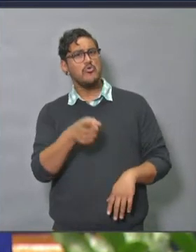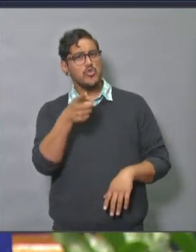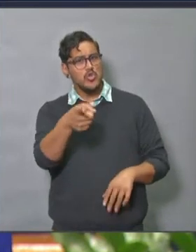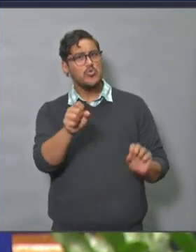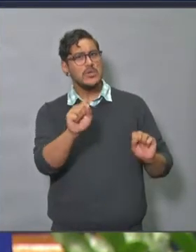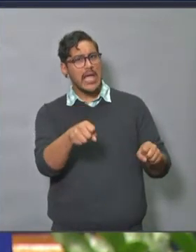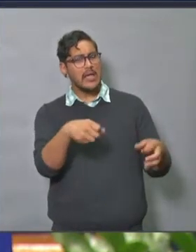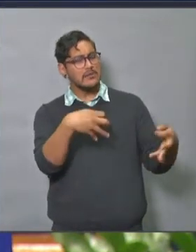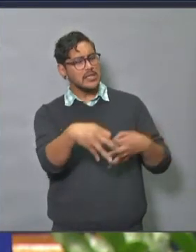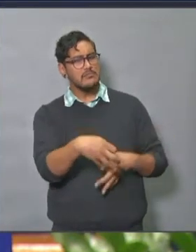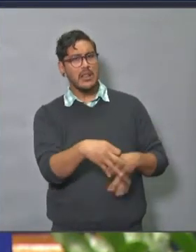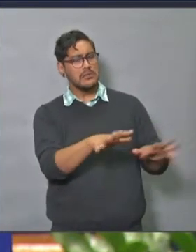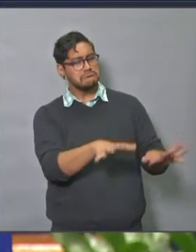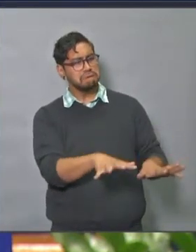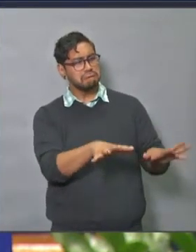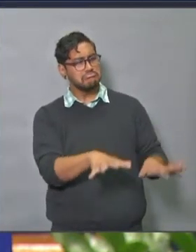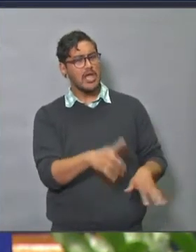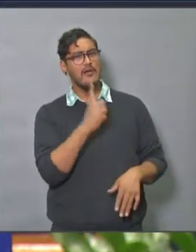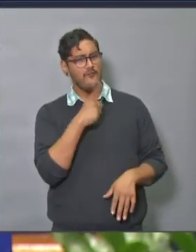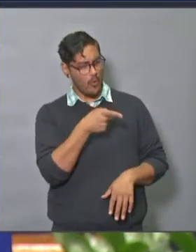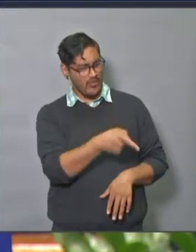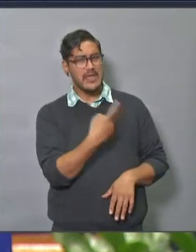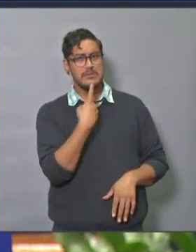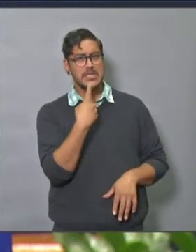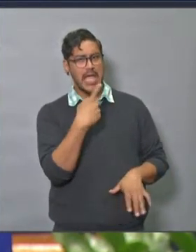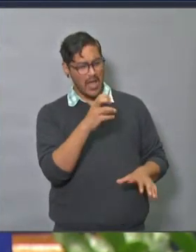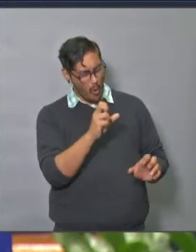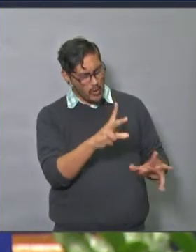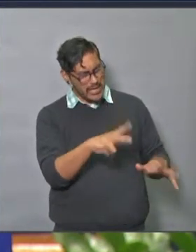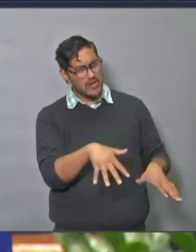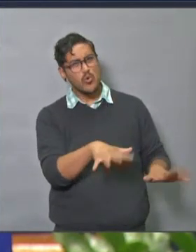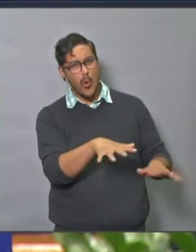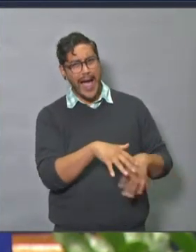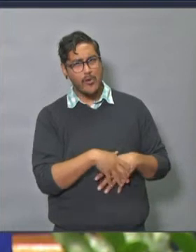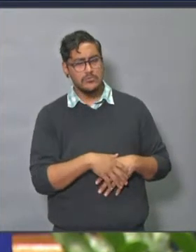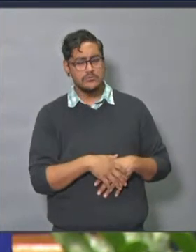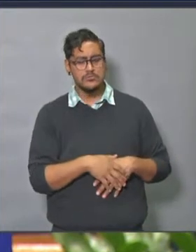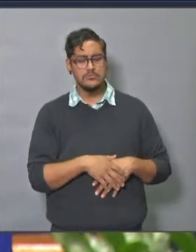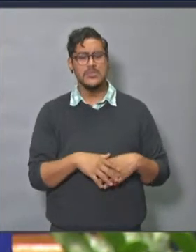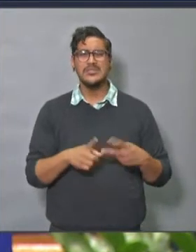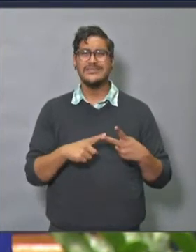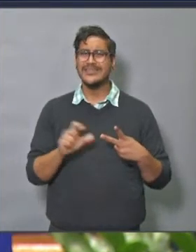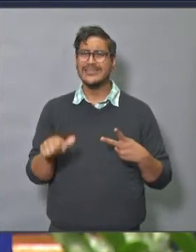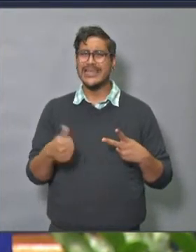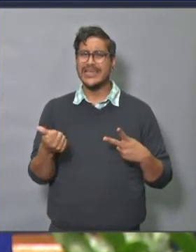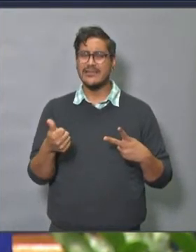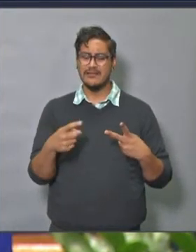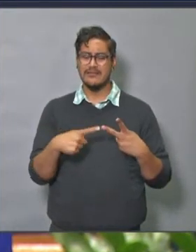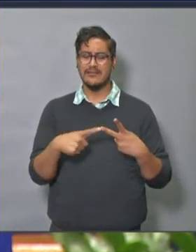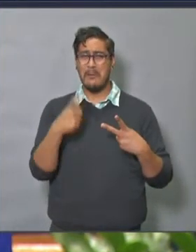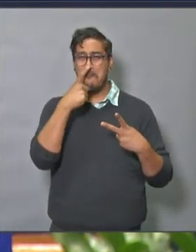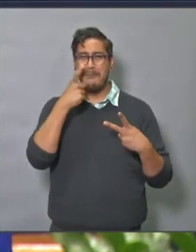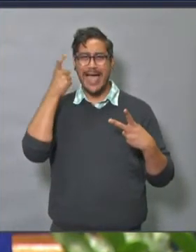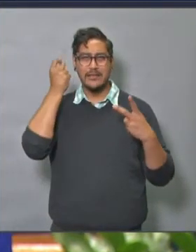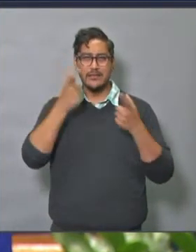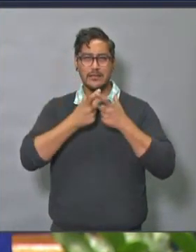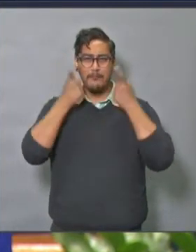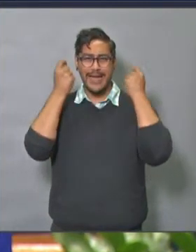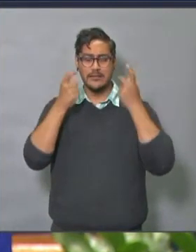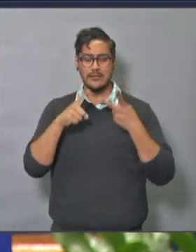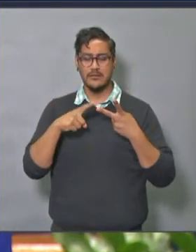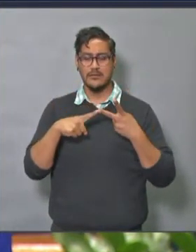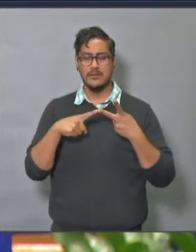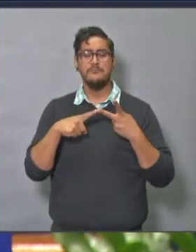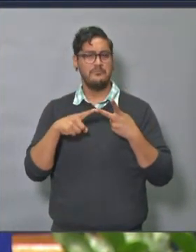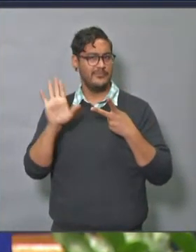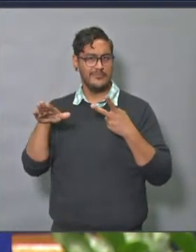out and test the waters, if you will? And my second point on the question of masks, I wonder if you can give us an explanation on this. Japan, where